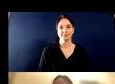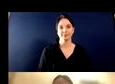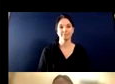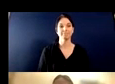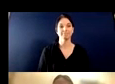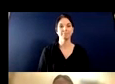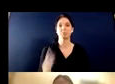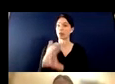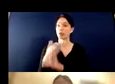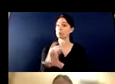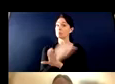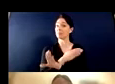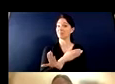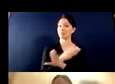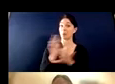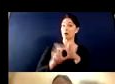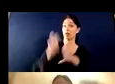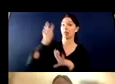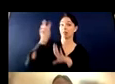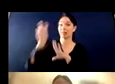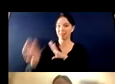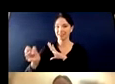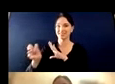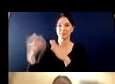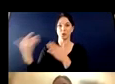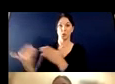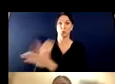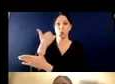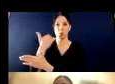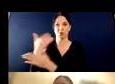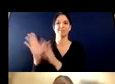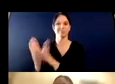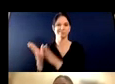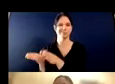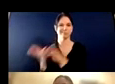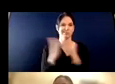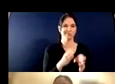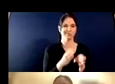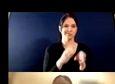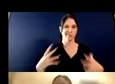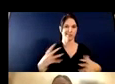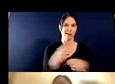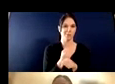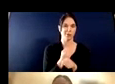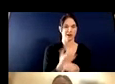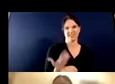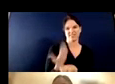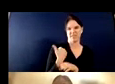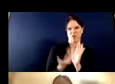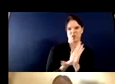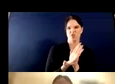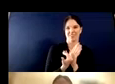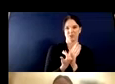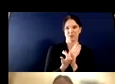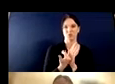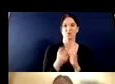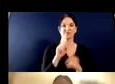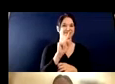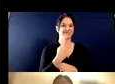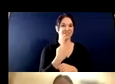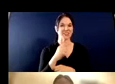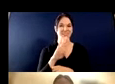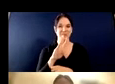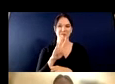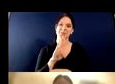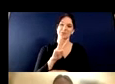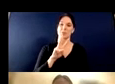Okay, before we jump into the new content for today, I'm going to do a brief overview of our first webinar so that we're all